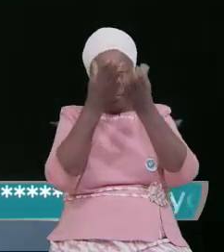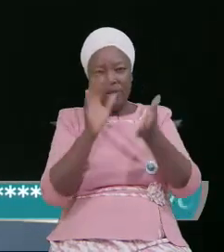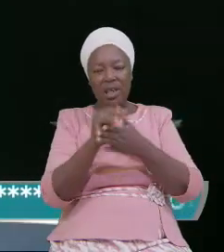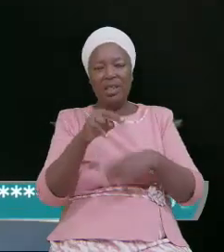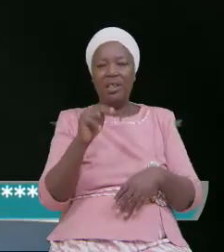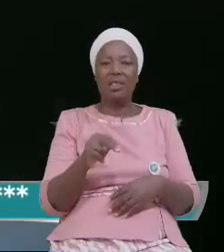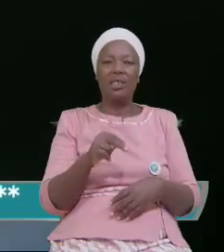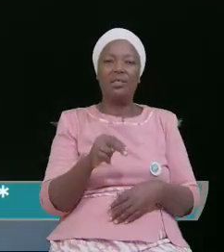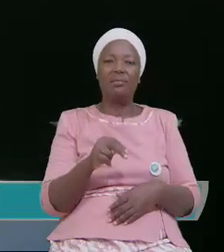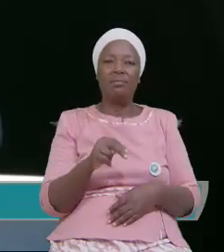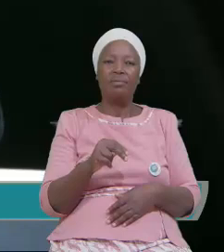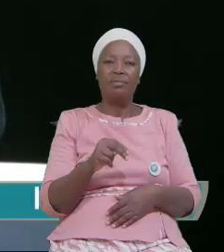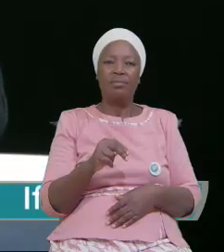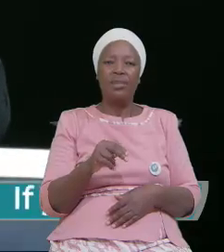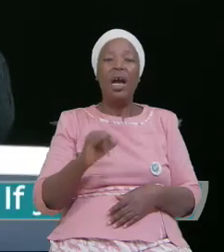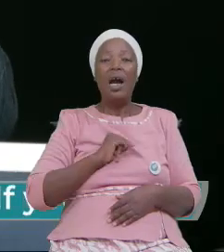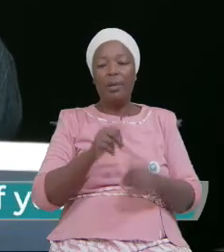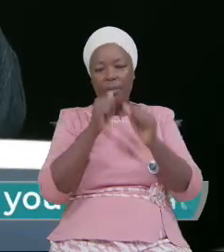I bless the name of the Lord for you.